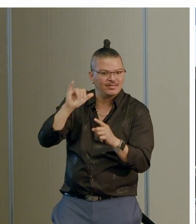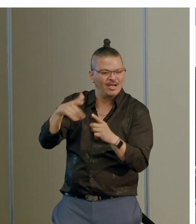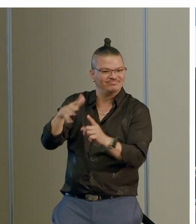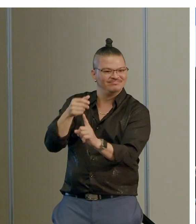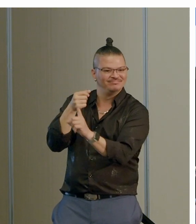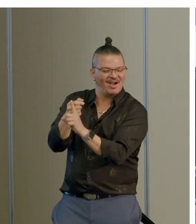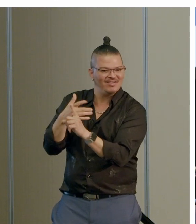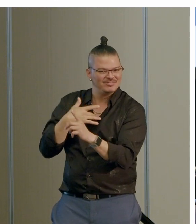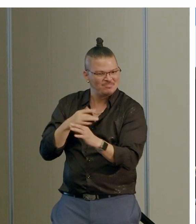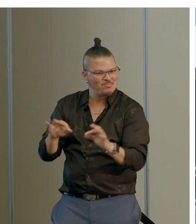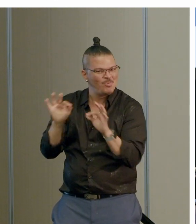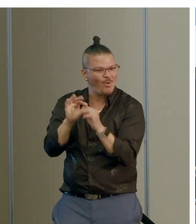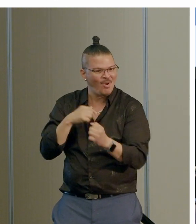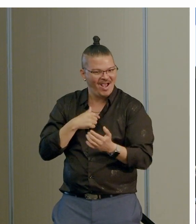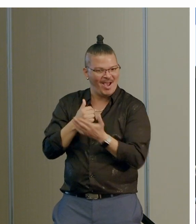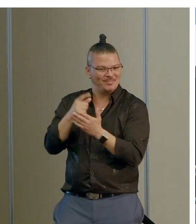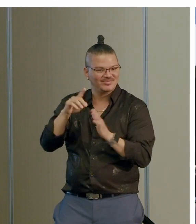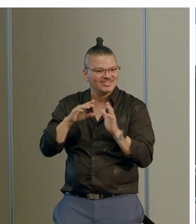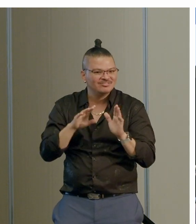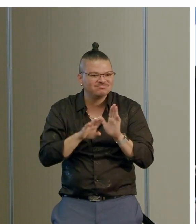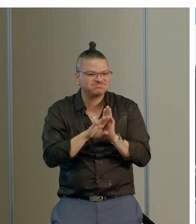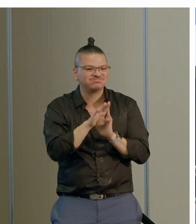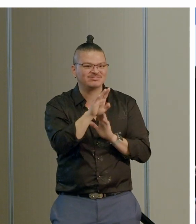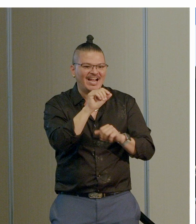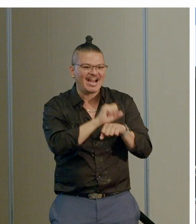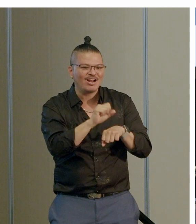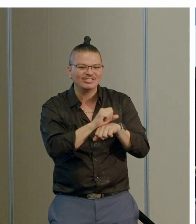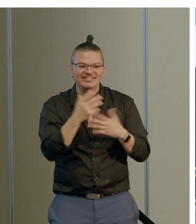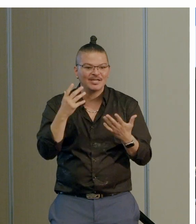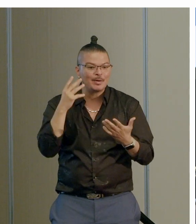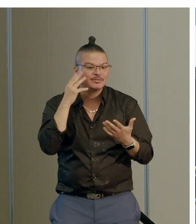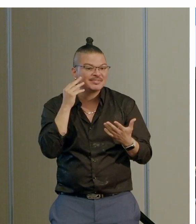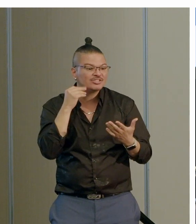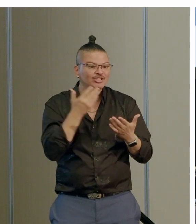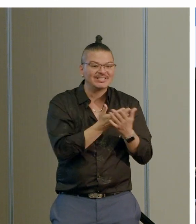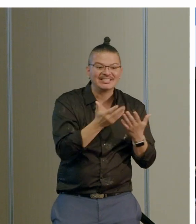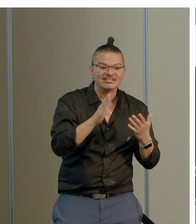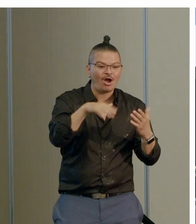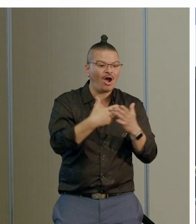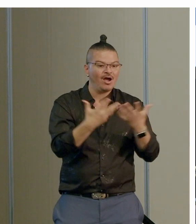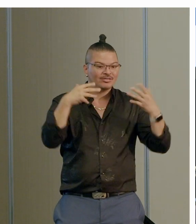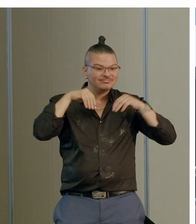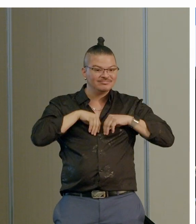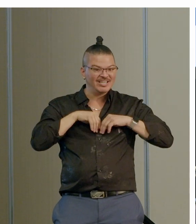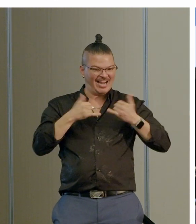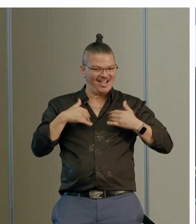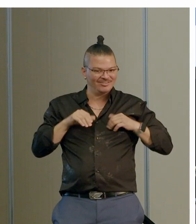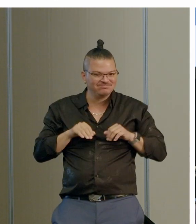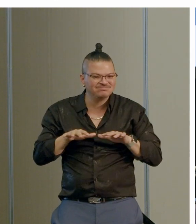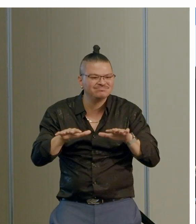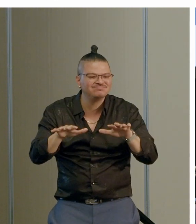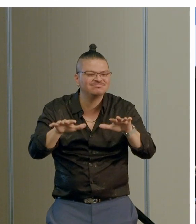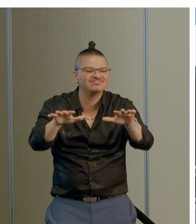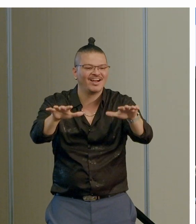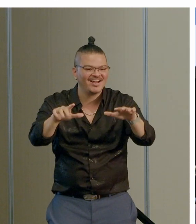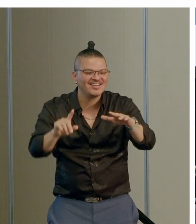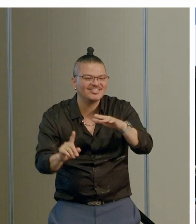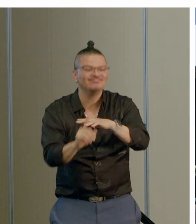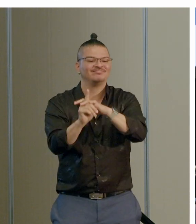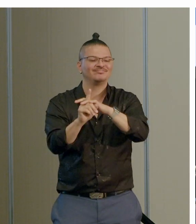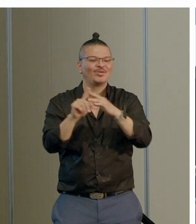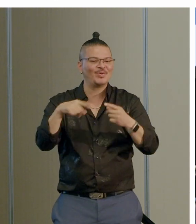is taking those things, taking those experiences, and then they come to light in a certain situation. So it's great.